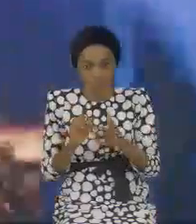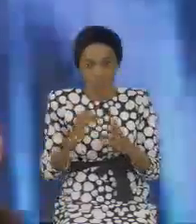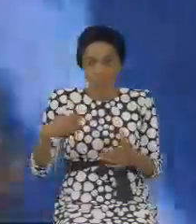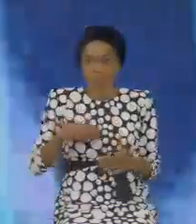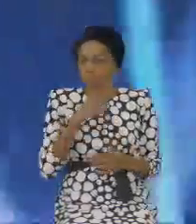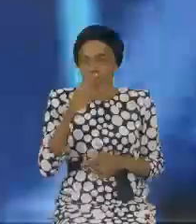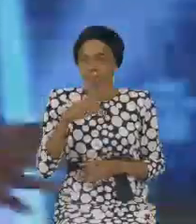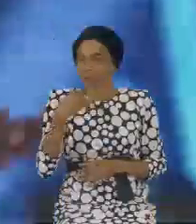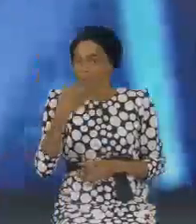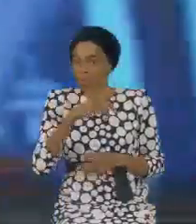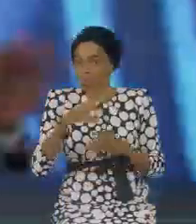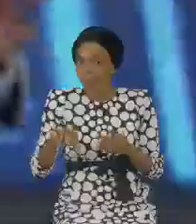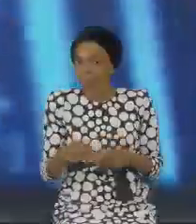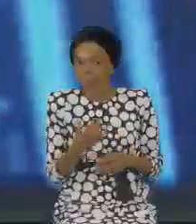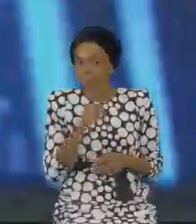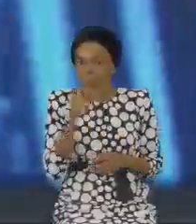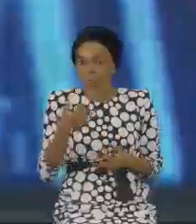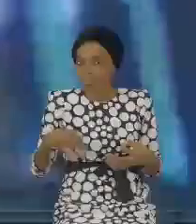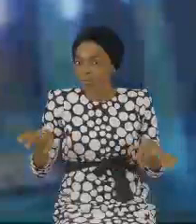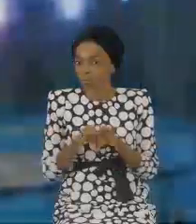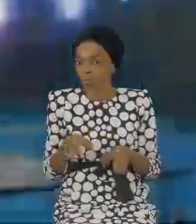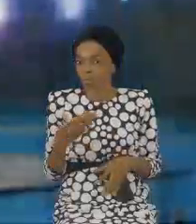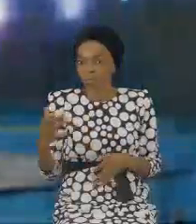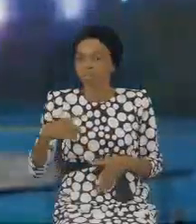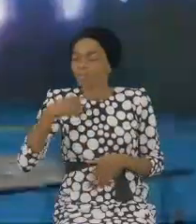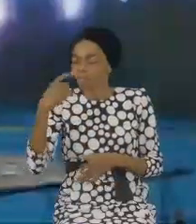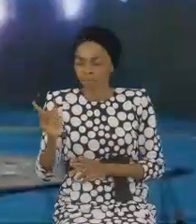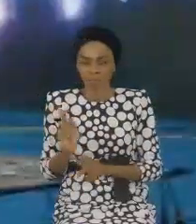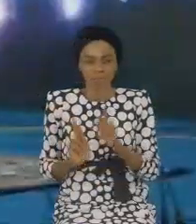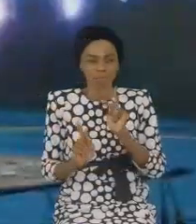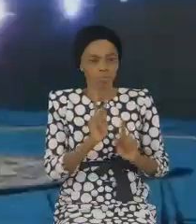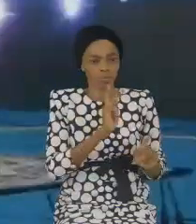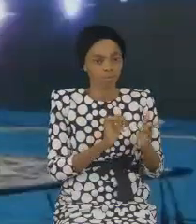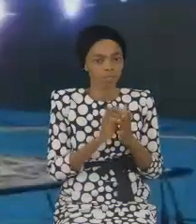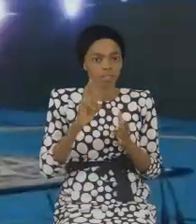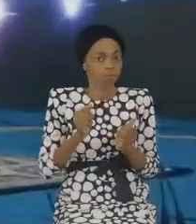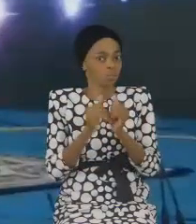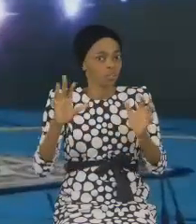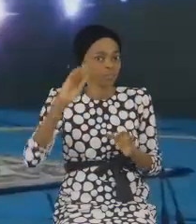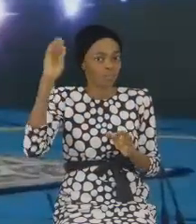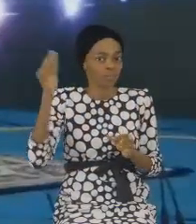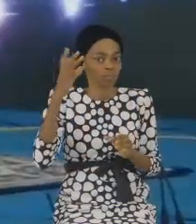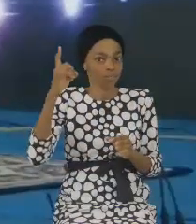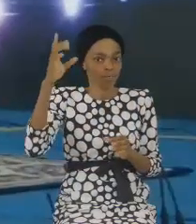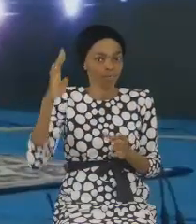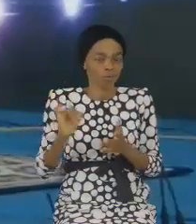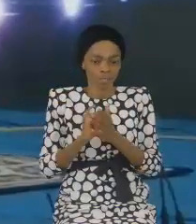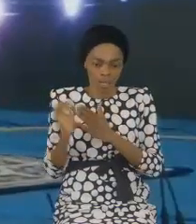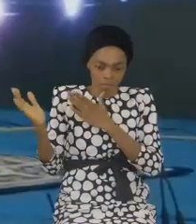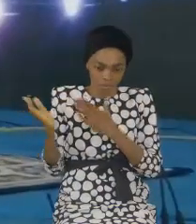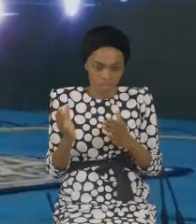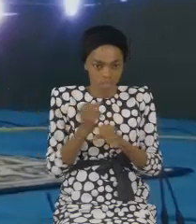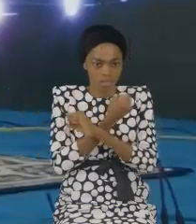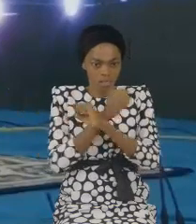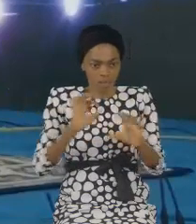irrelevant things, unimportant, non-essential things. Tell them about the grace of God that bringeth salvation, that